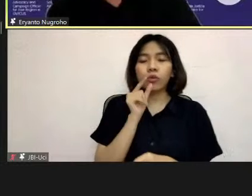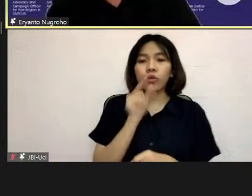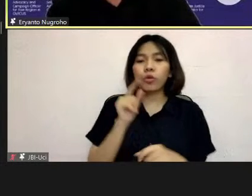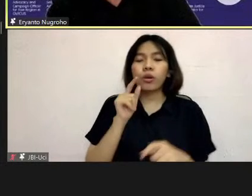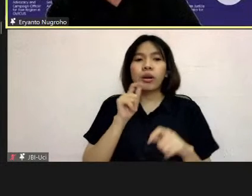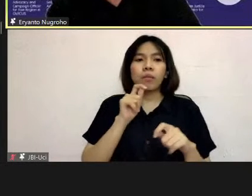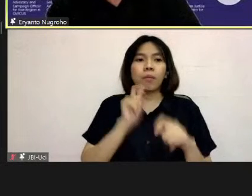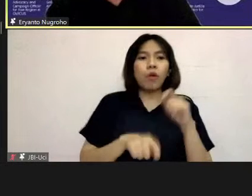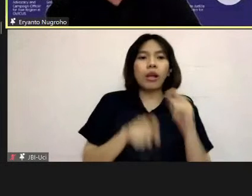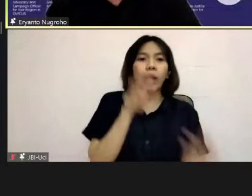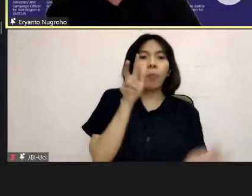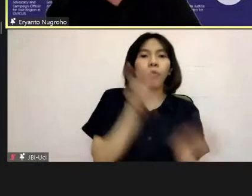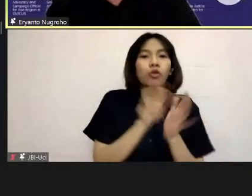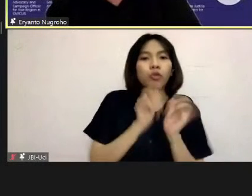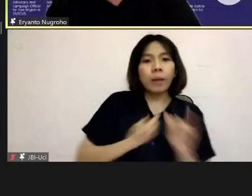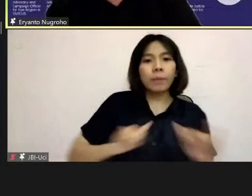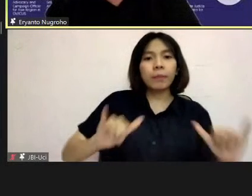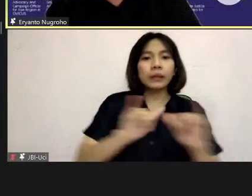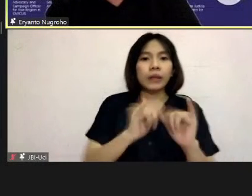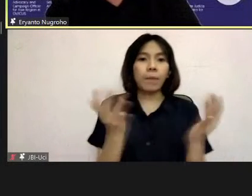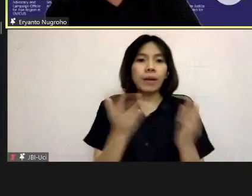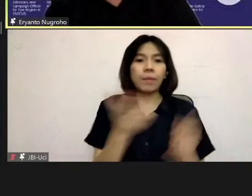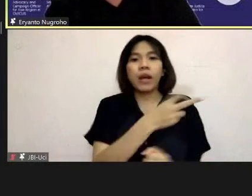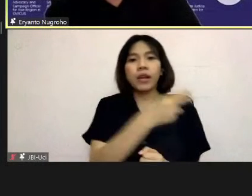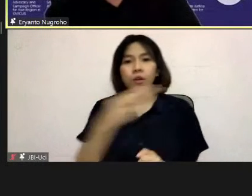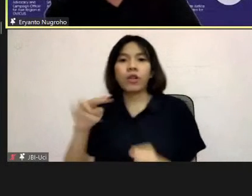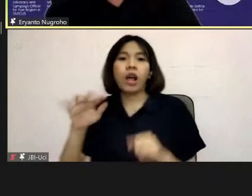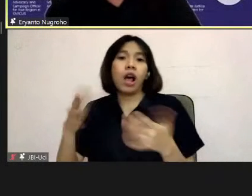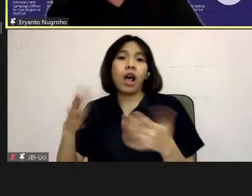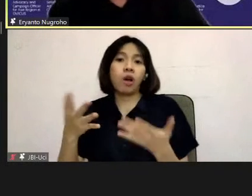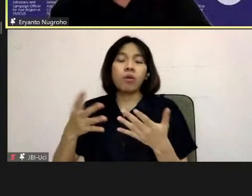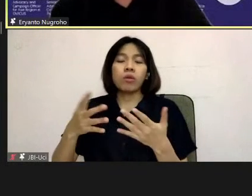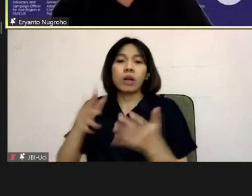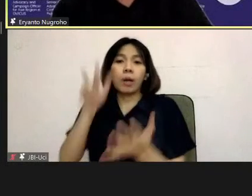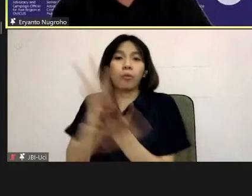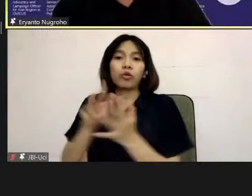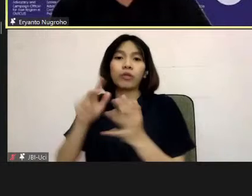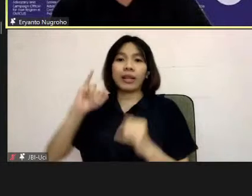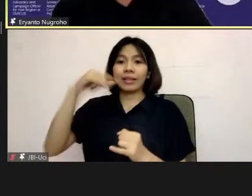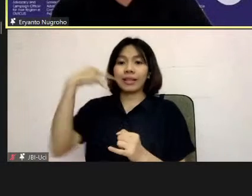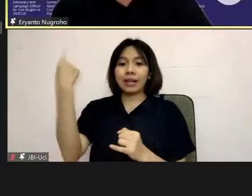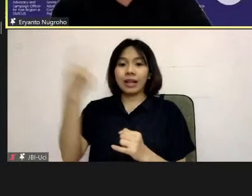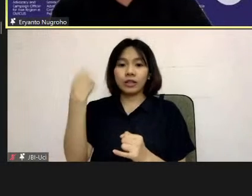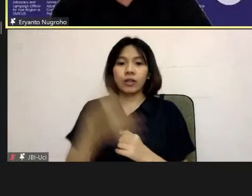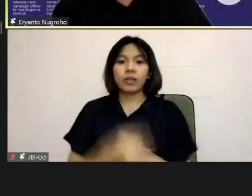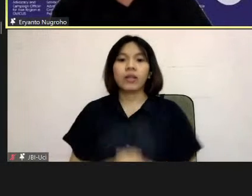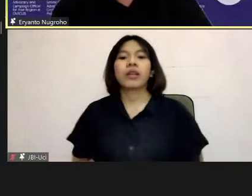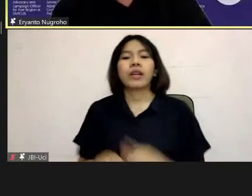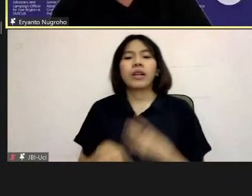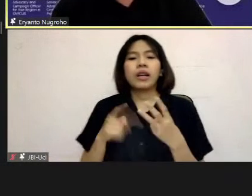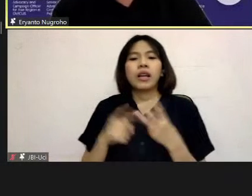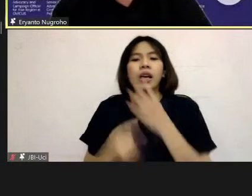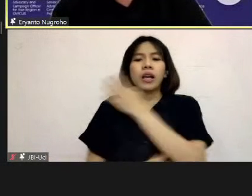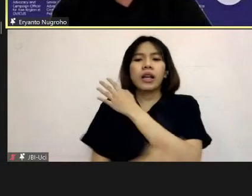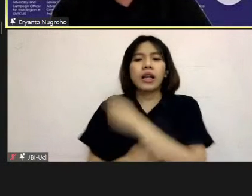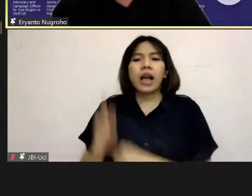process. States should support the participation of civil society actors at all